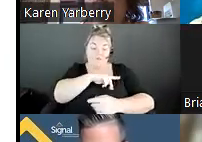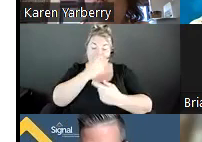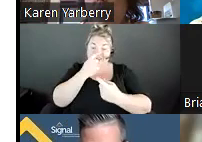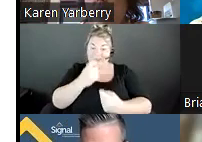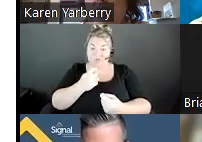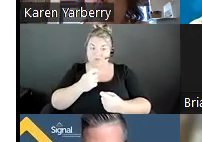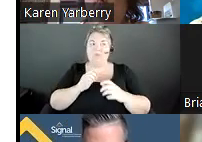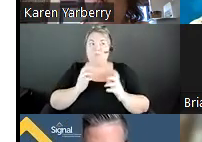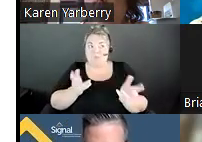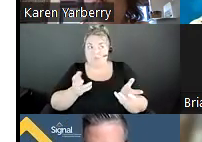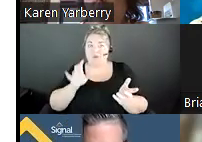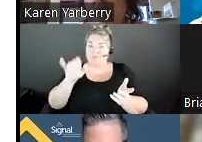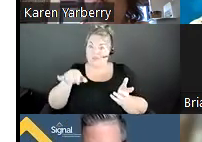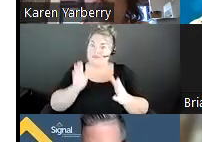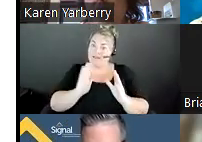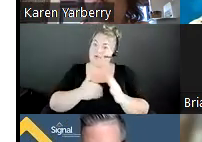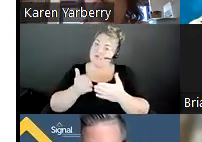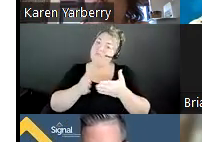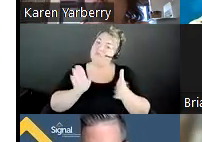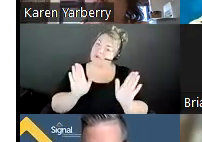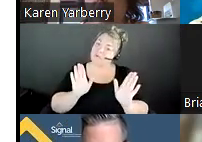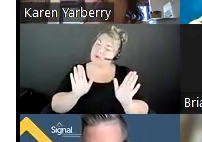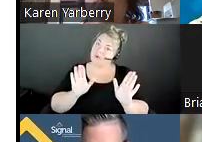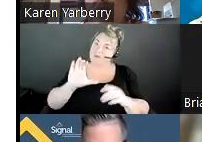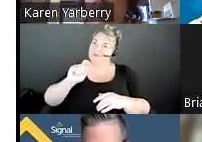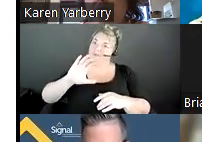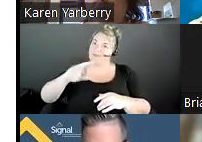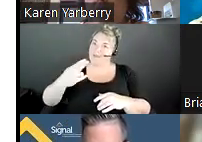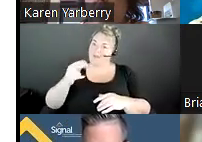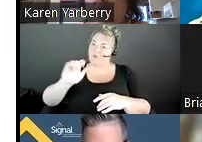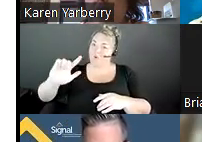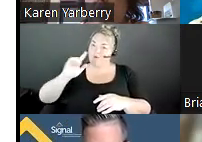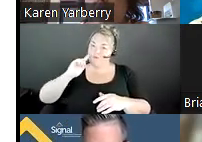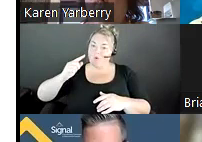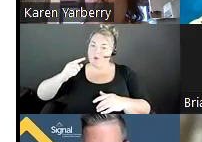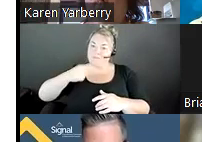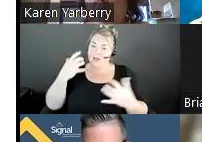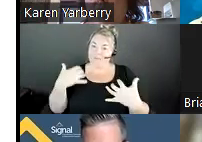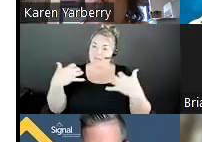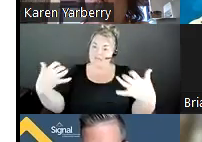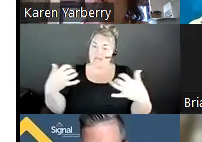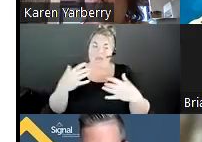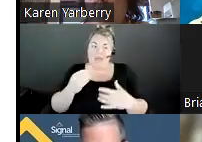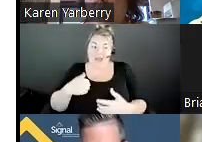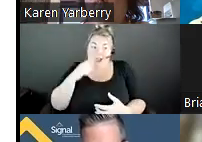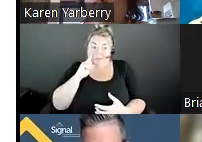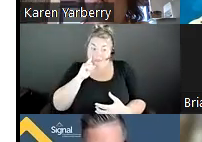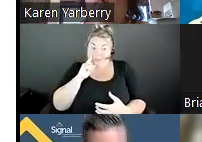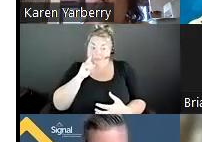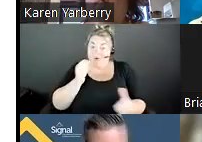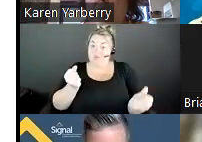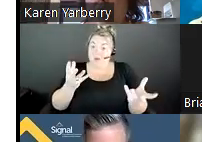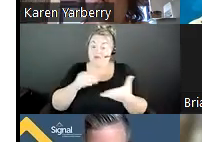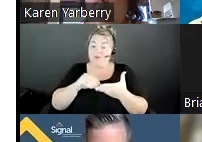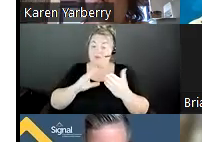interest, which is kind of our general catch-all for the public. And I think a lot of those